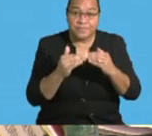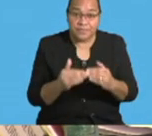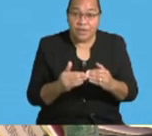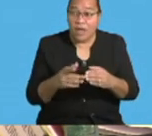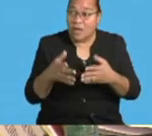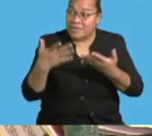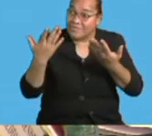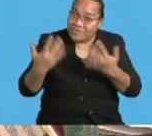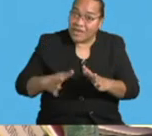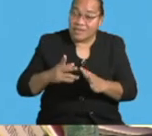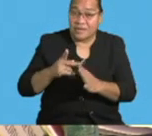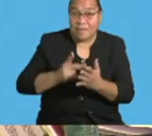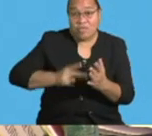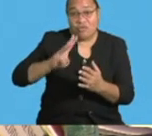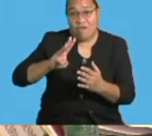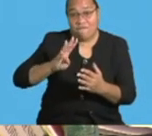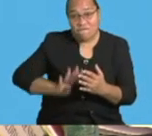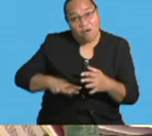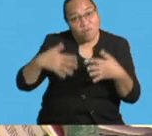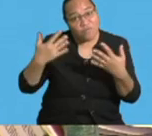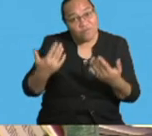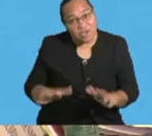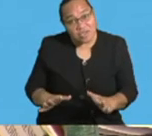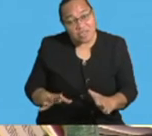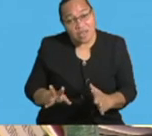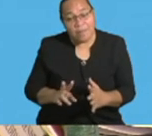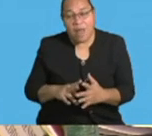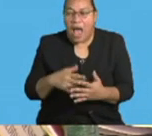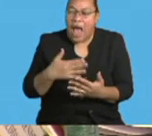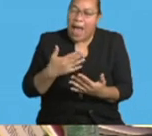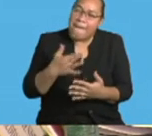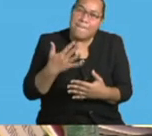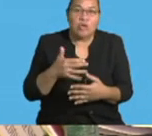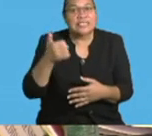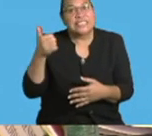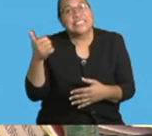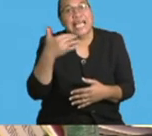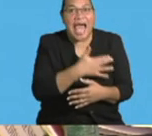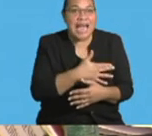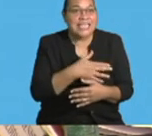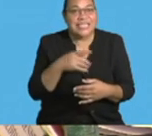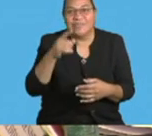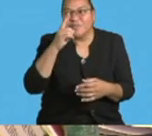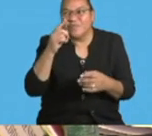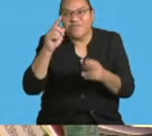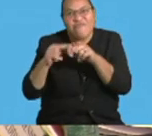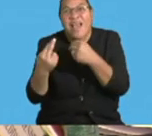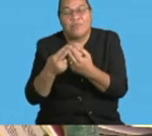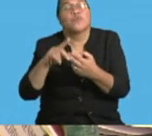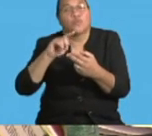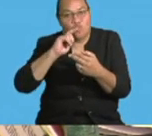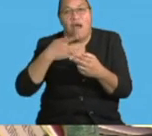completion of Stage 3 and Stage 4 of the program, approximately 600 Fijians are expected to find shelter